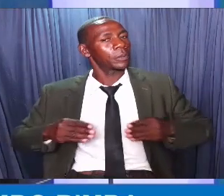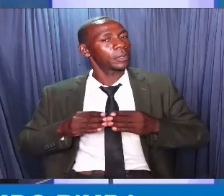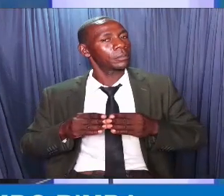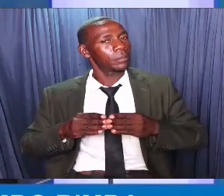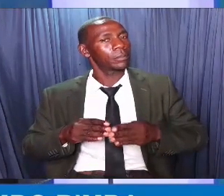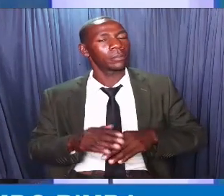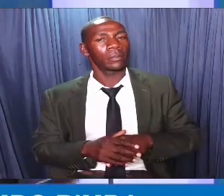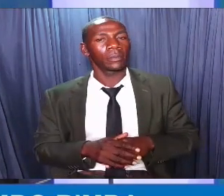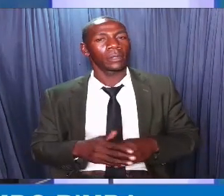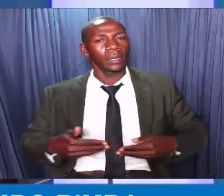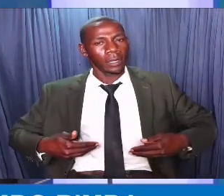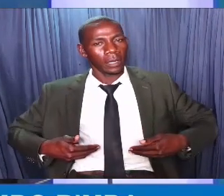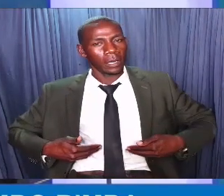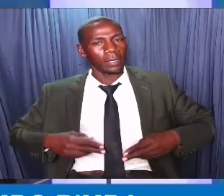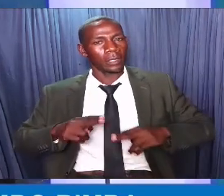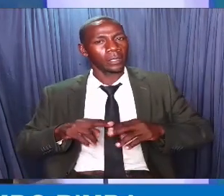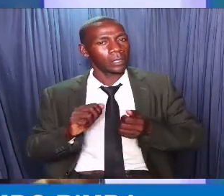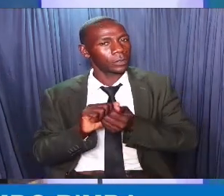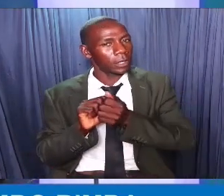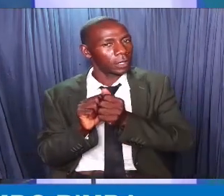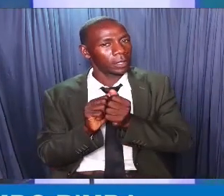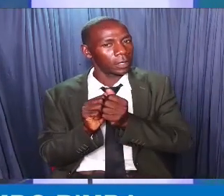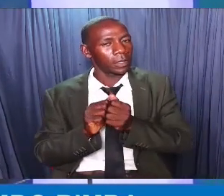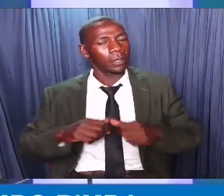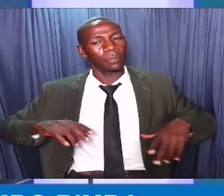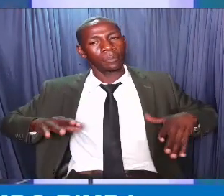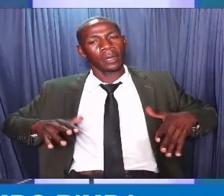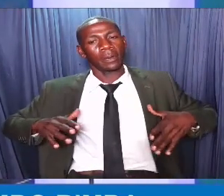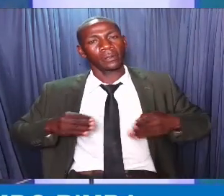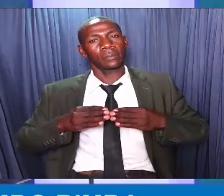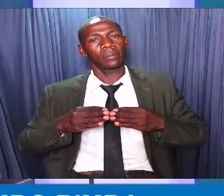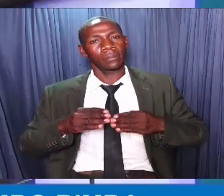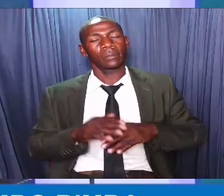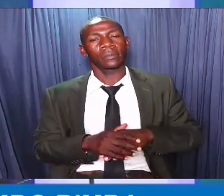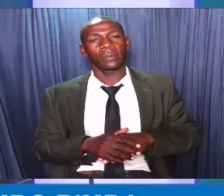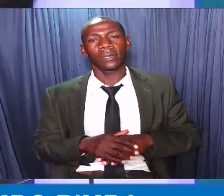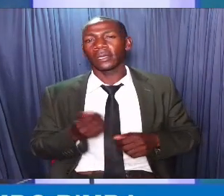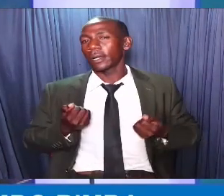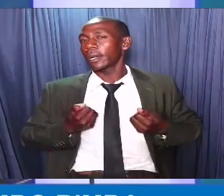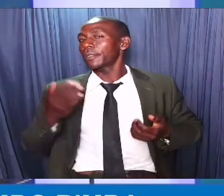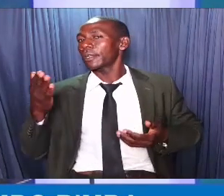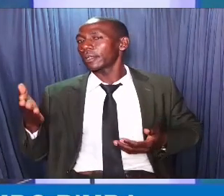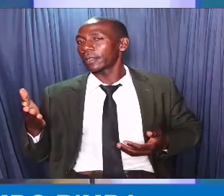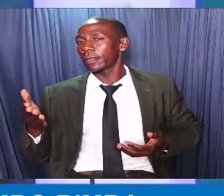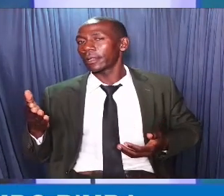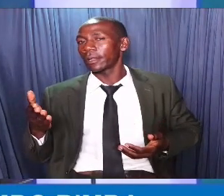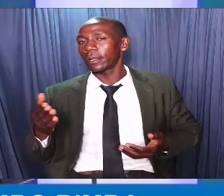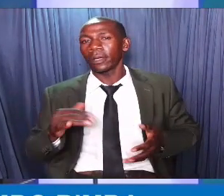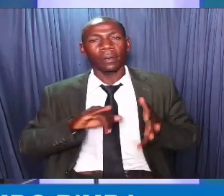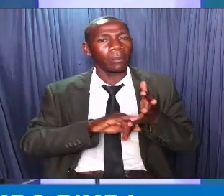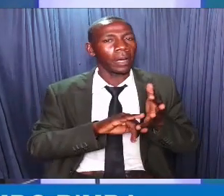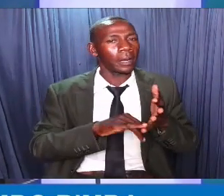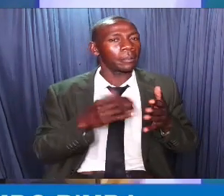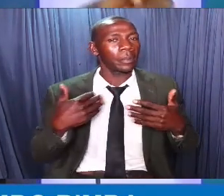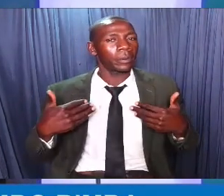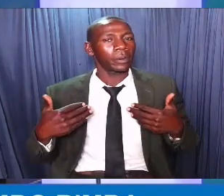same. Vijana wanapokaa pamoja. When the youth sit together. Kujivunia dhambi hii. Proud of the same sin. Mimi msichana fulani. That girl there. Na wenye kuoa nao. And